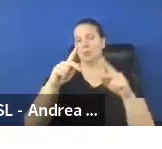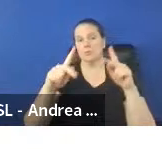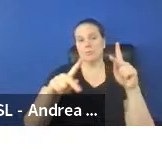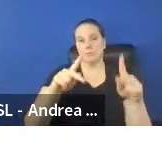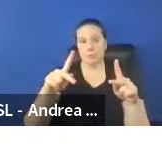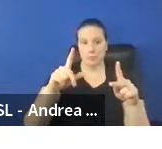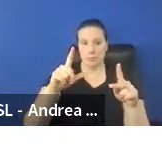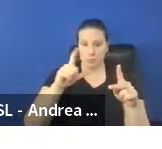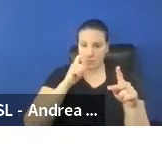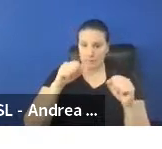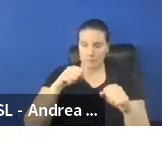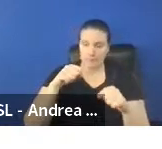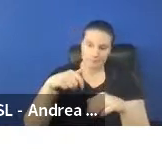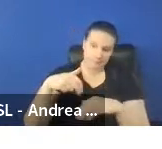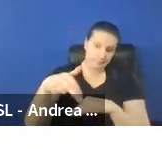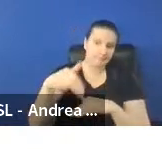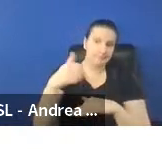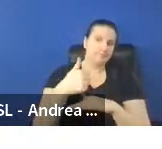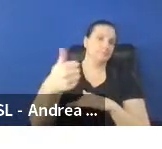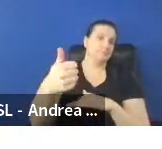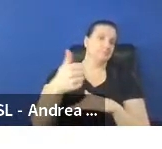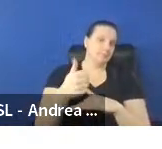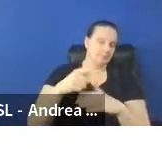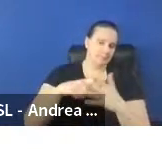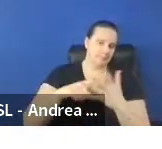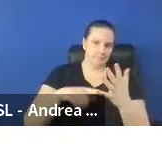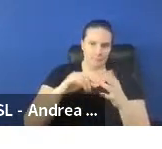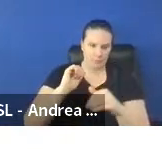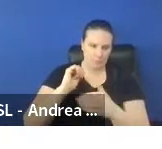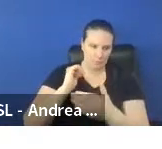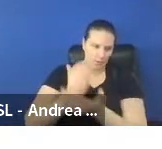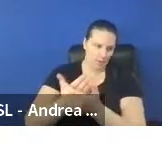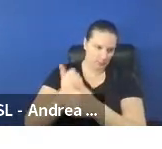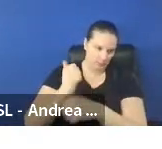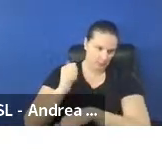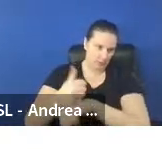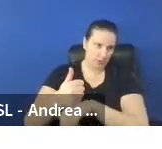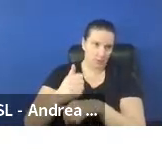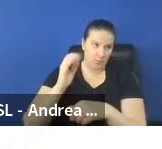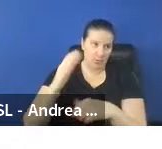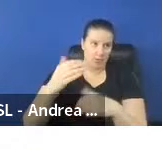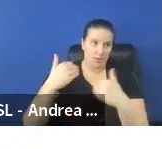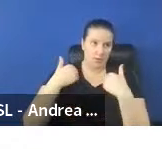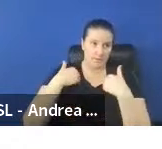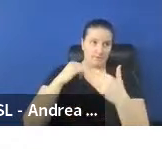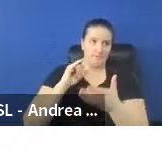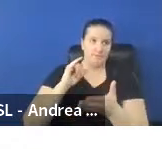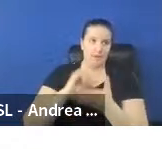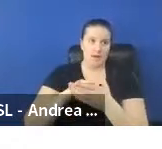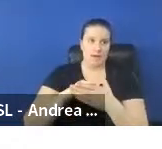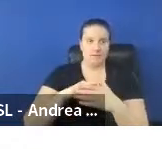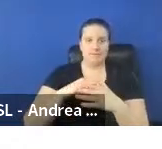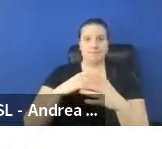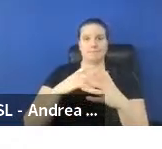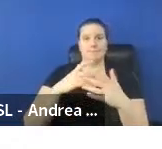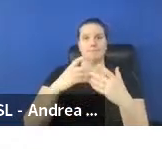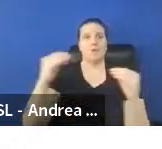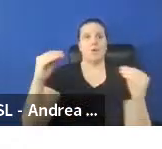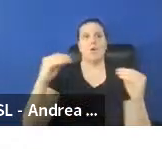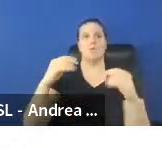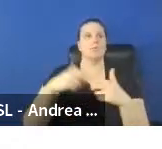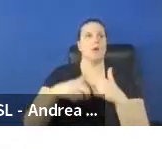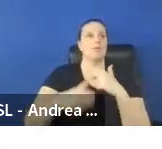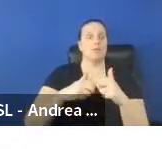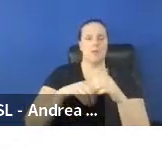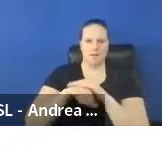to traverse and get to stations will have that unimpeded access. So this